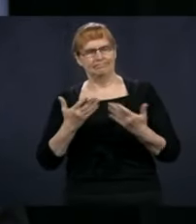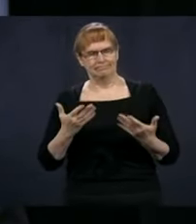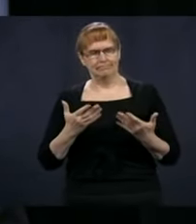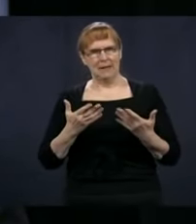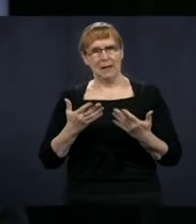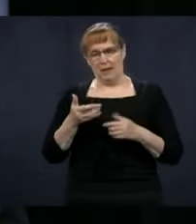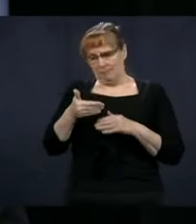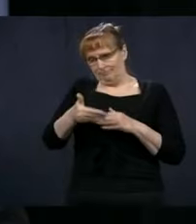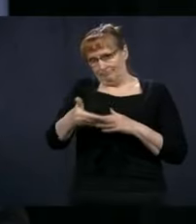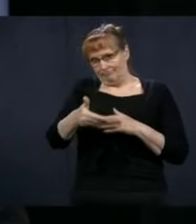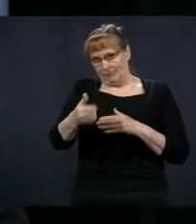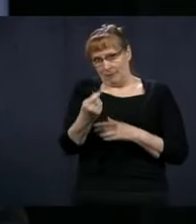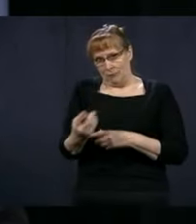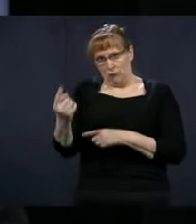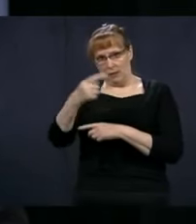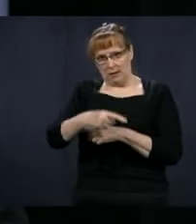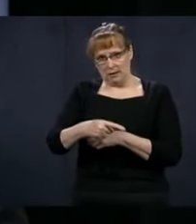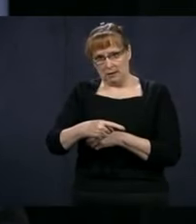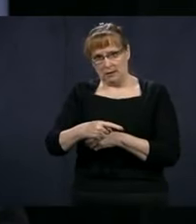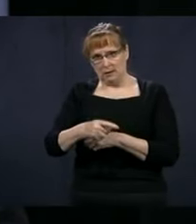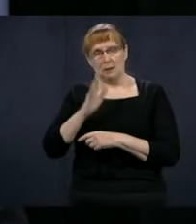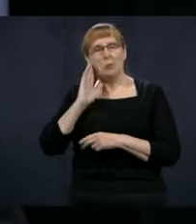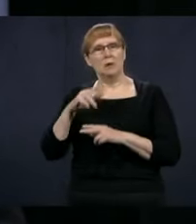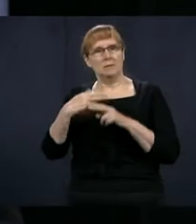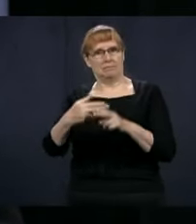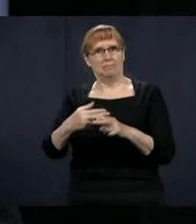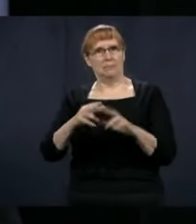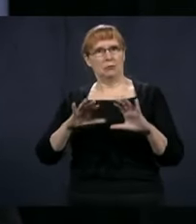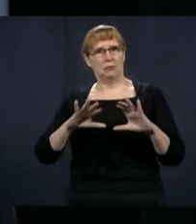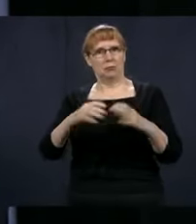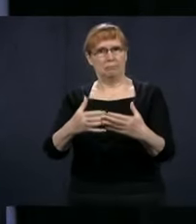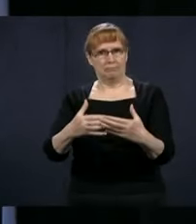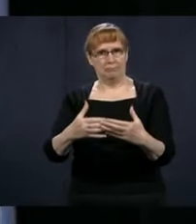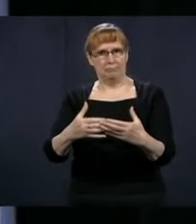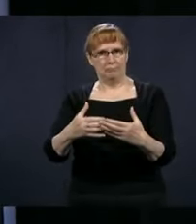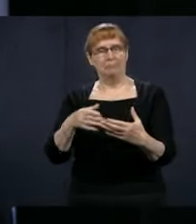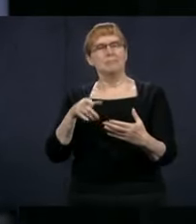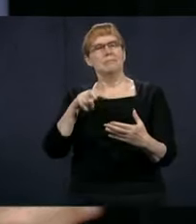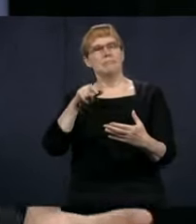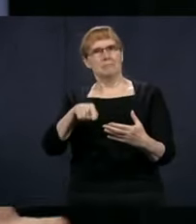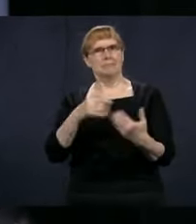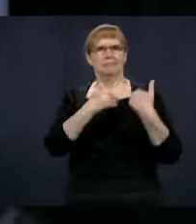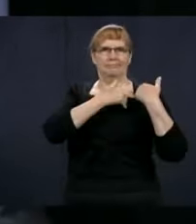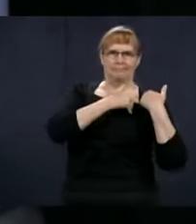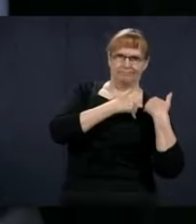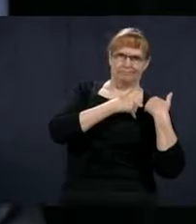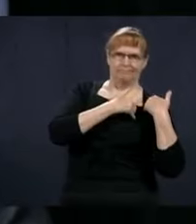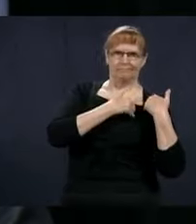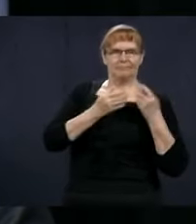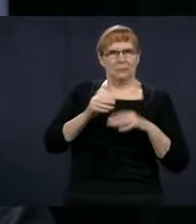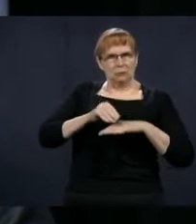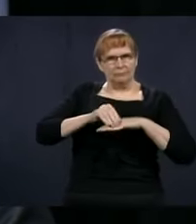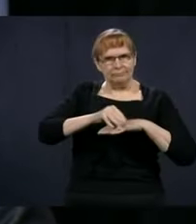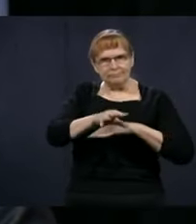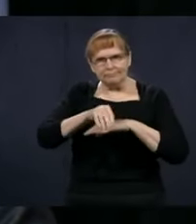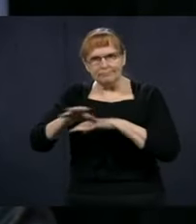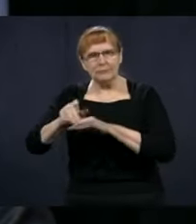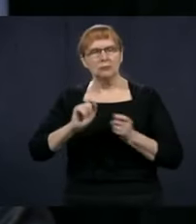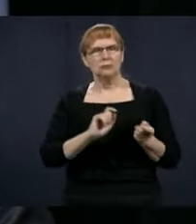group, and I want to see results. And it will touch many